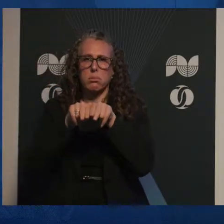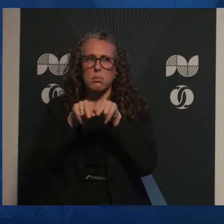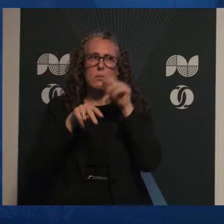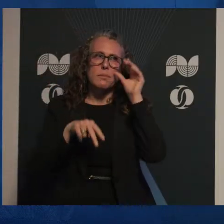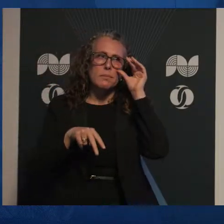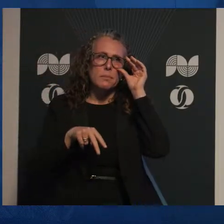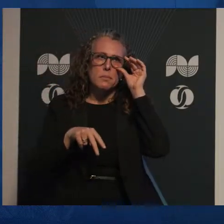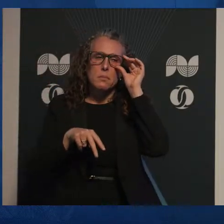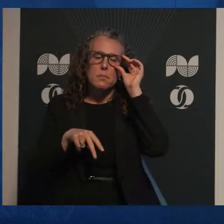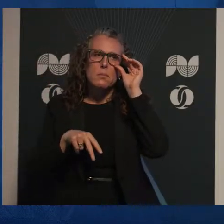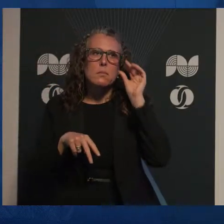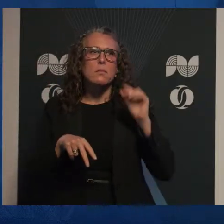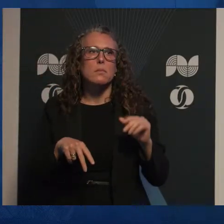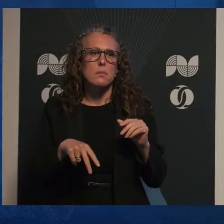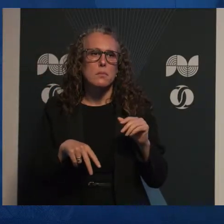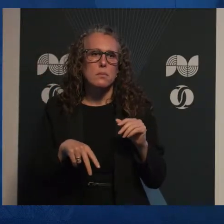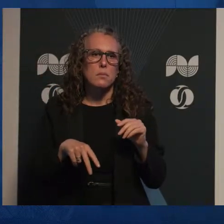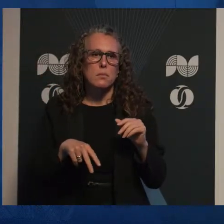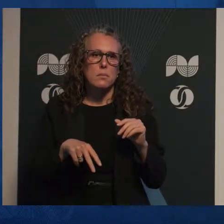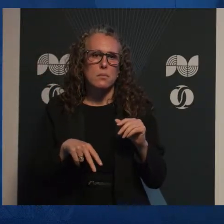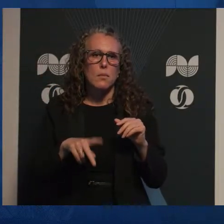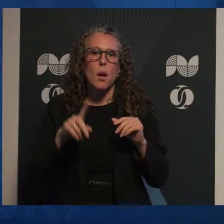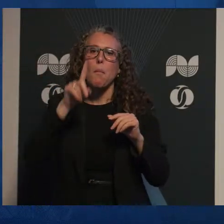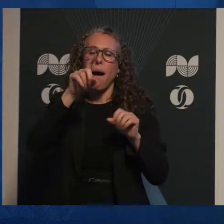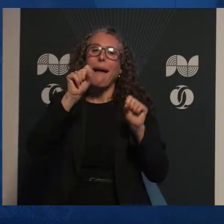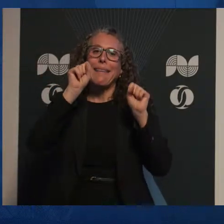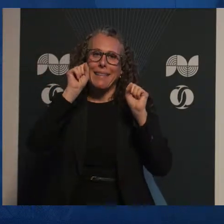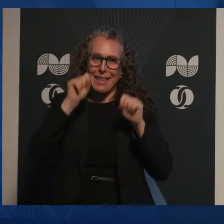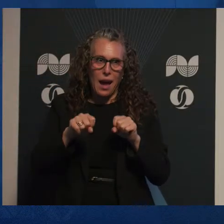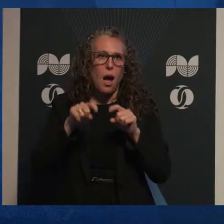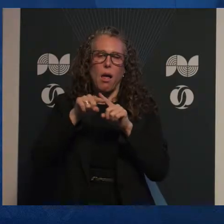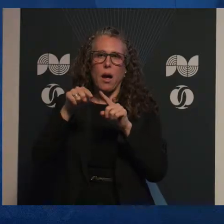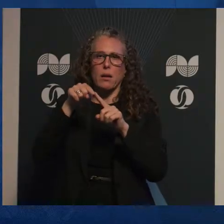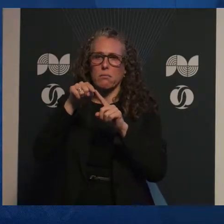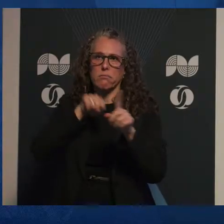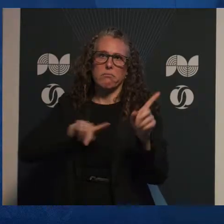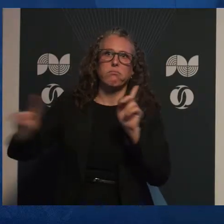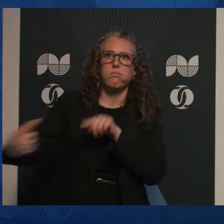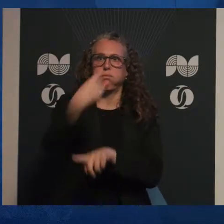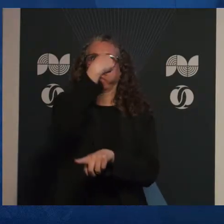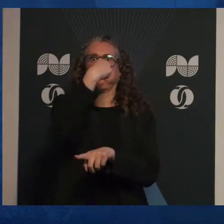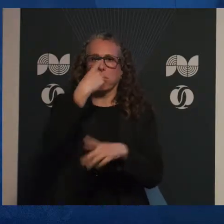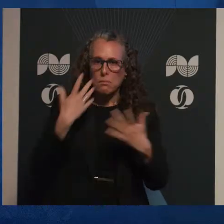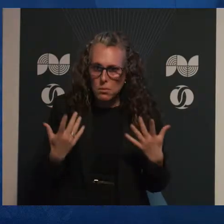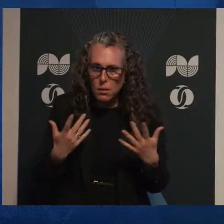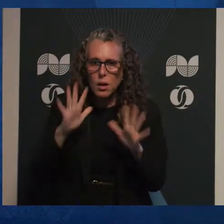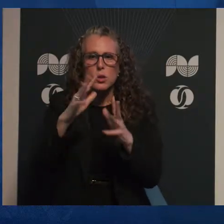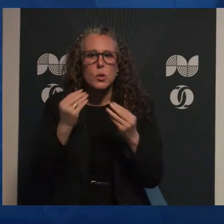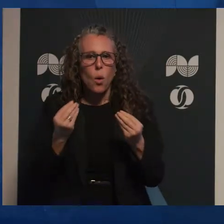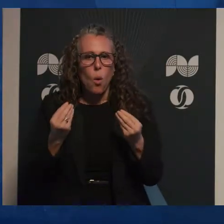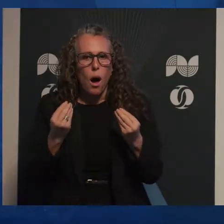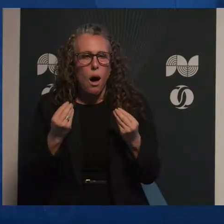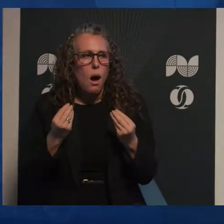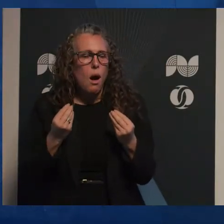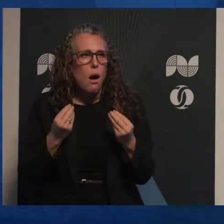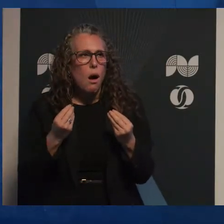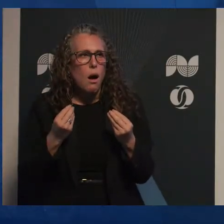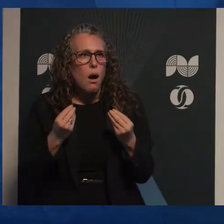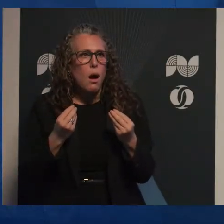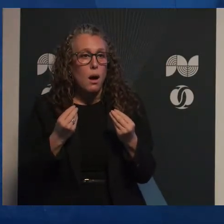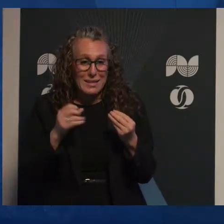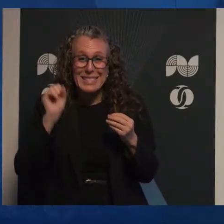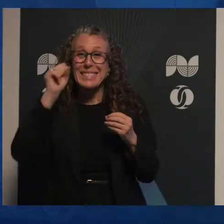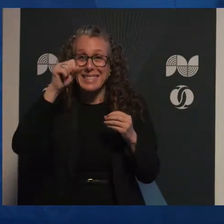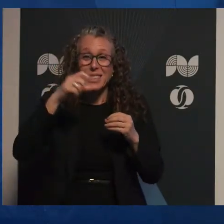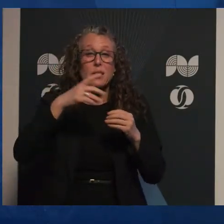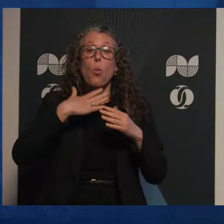is such a thing as chain-sorted boomerangs. So how do we ensure that we actually, while we cut the red